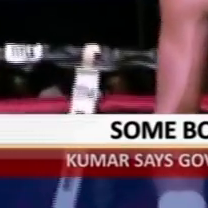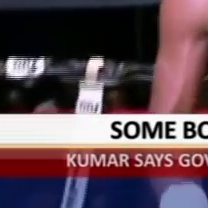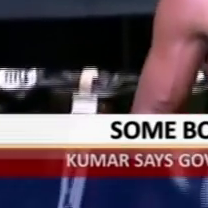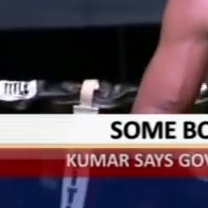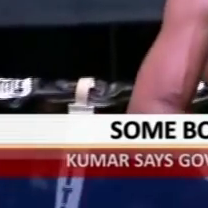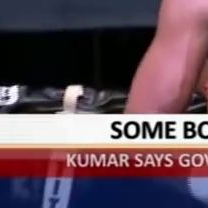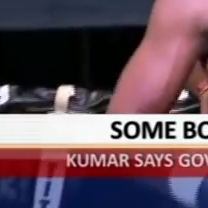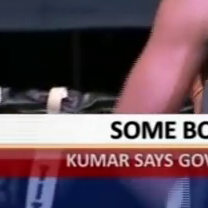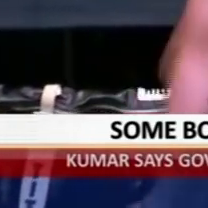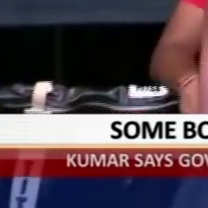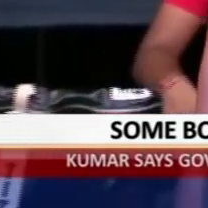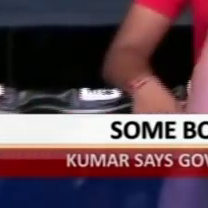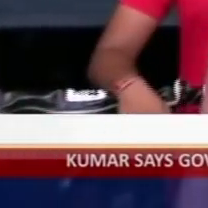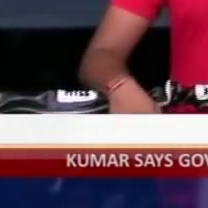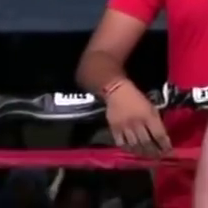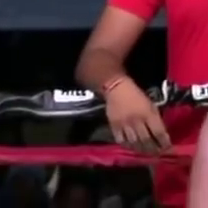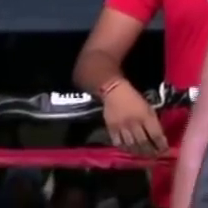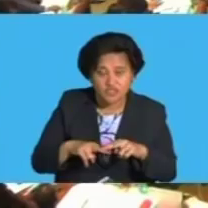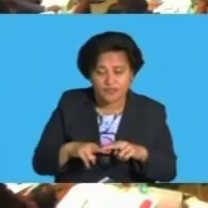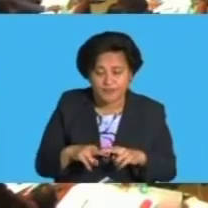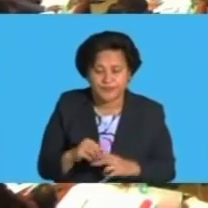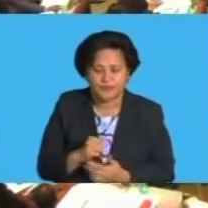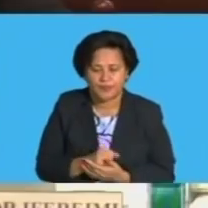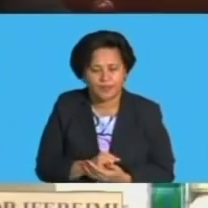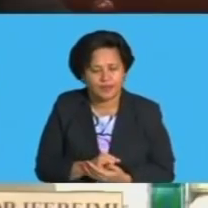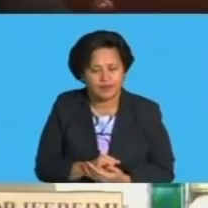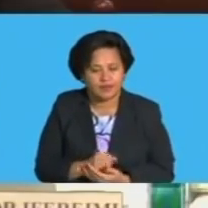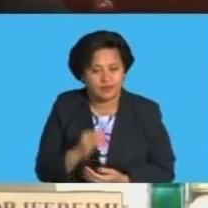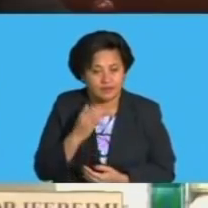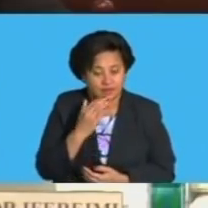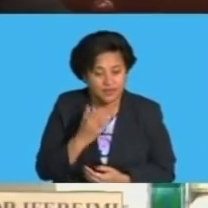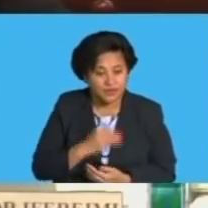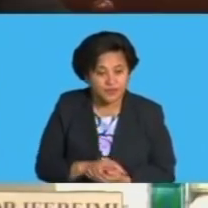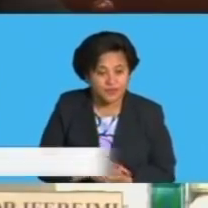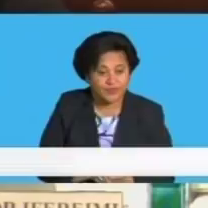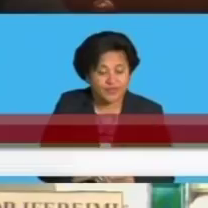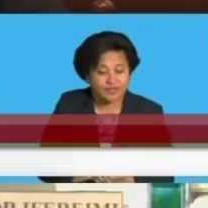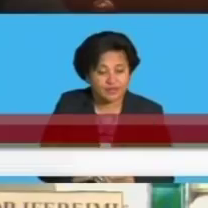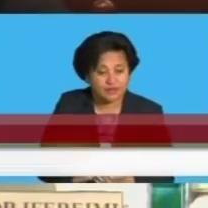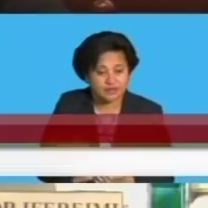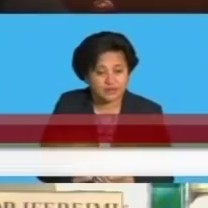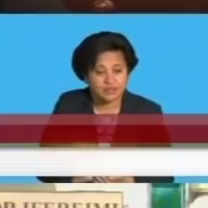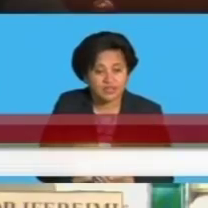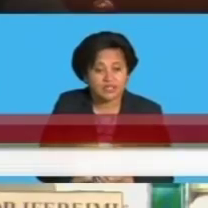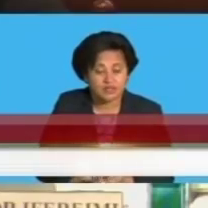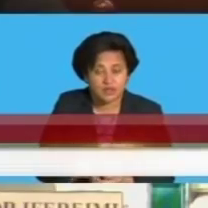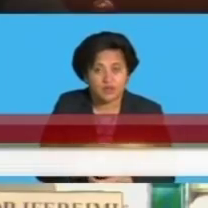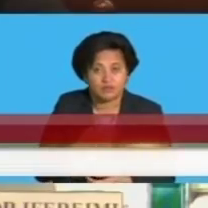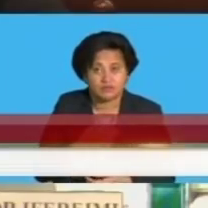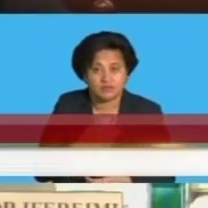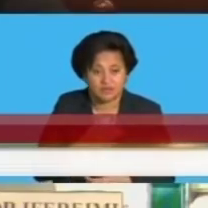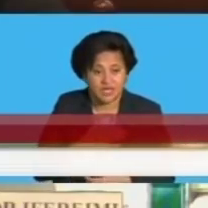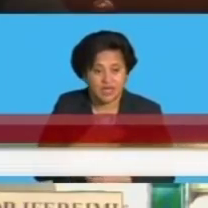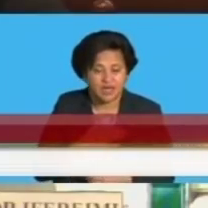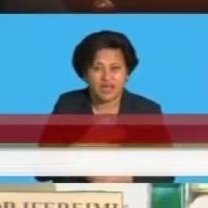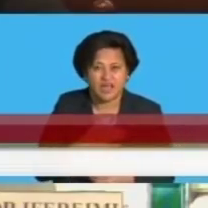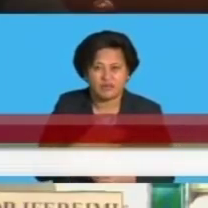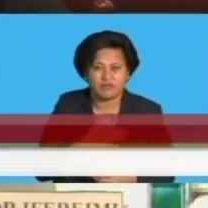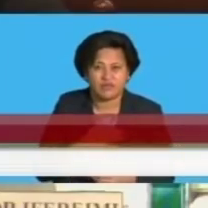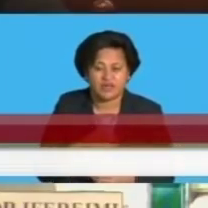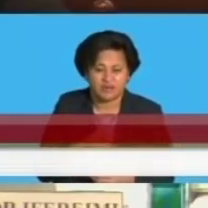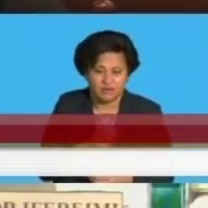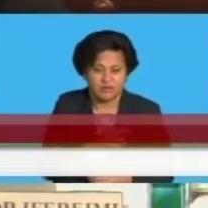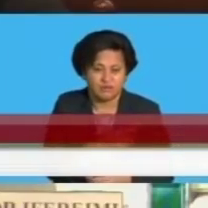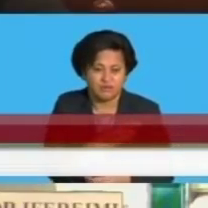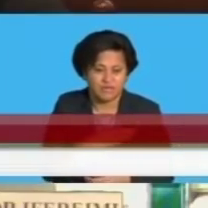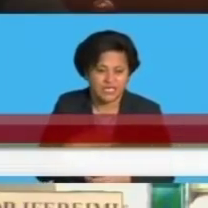not doing their job and they will face the axe. At the outset, let me say that as the minister responsible, I'm not very happy the